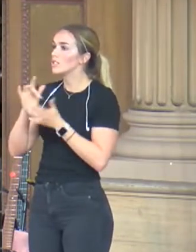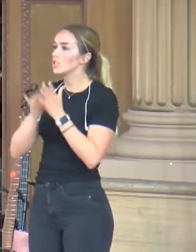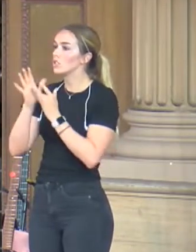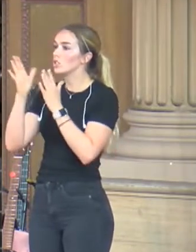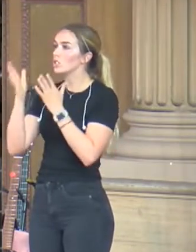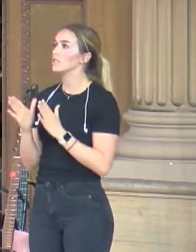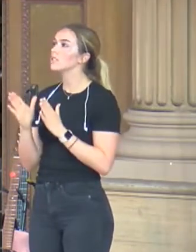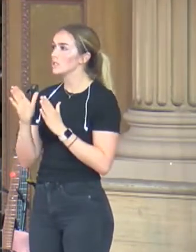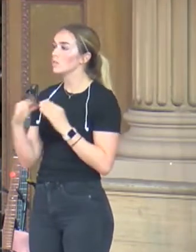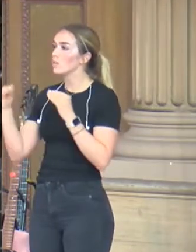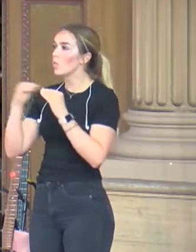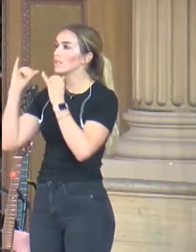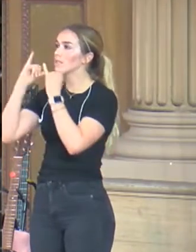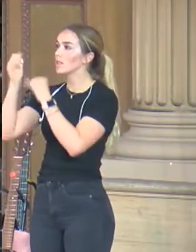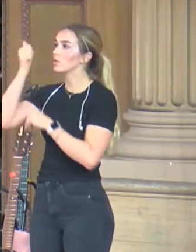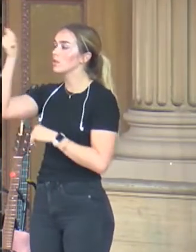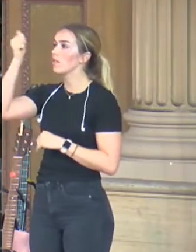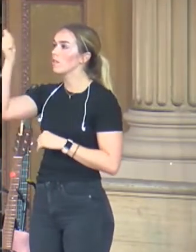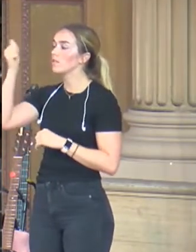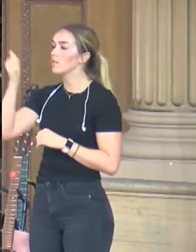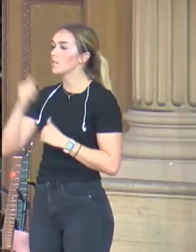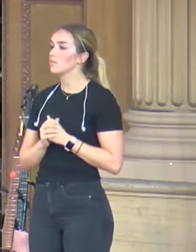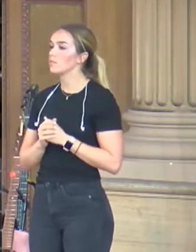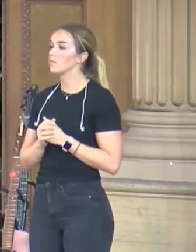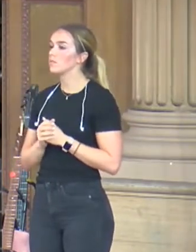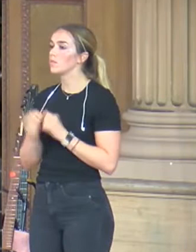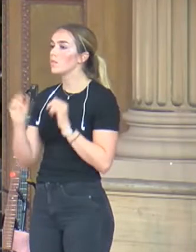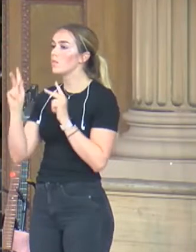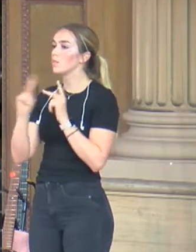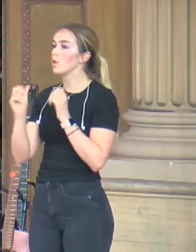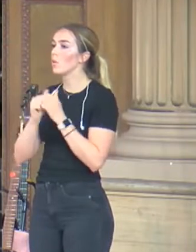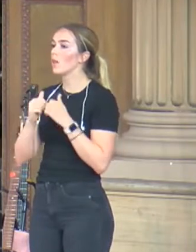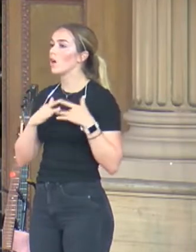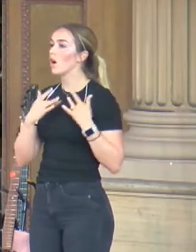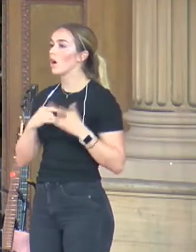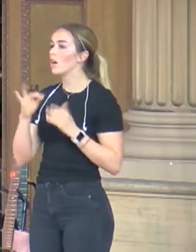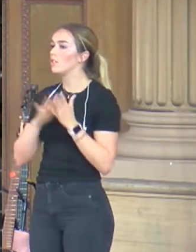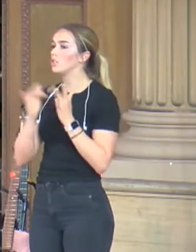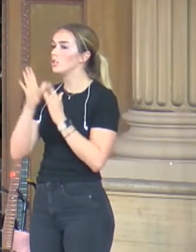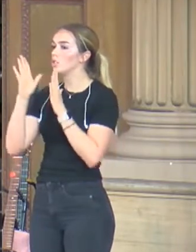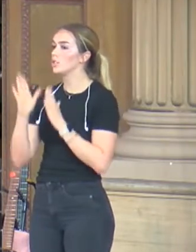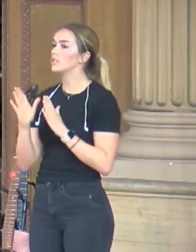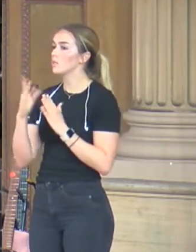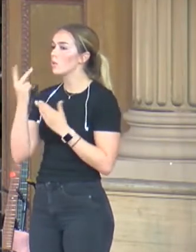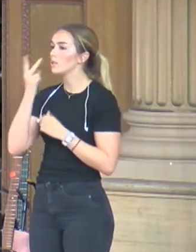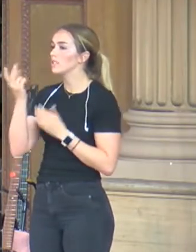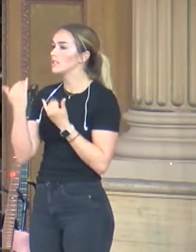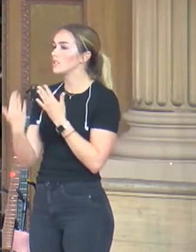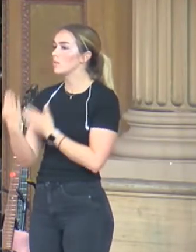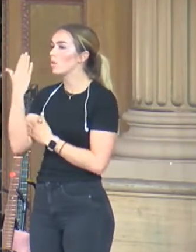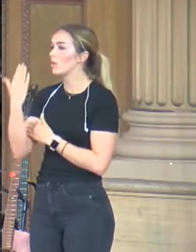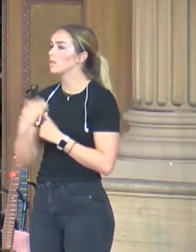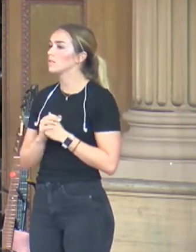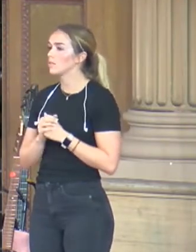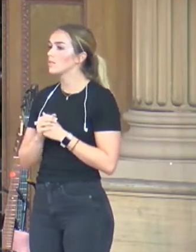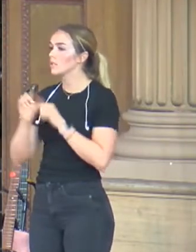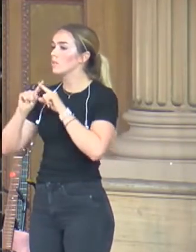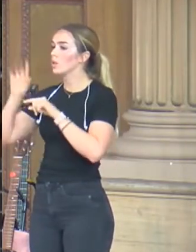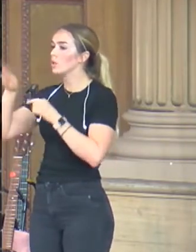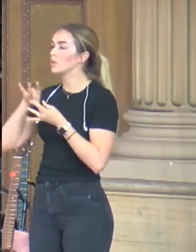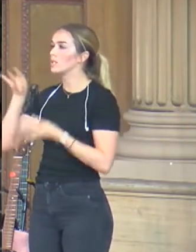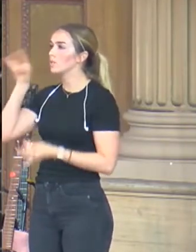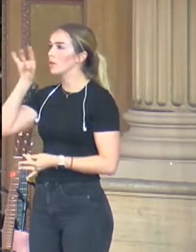would make us more and more like Jesus. You'd make us people with the heart of Jesus because of what we see here this morning. And we're dependent on your